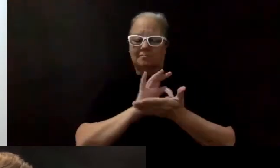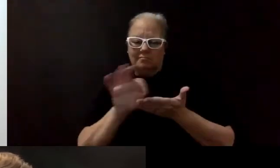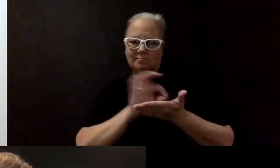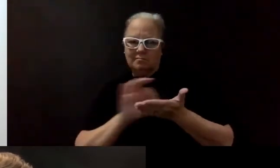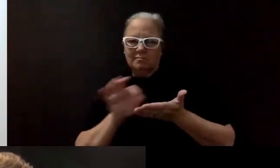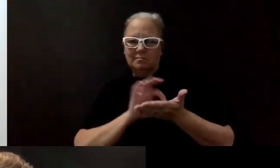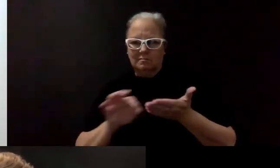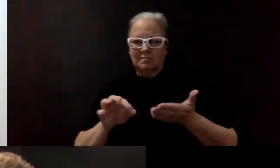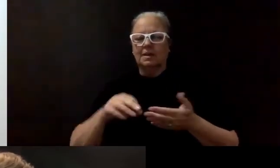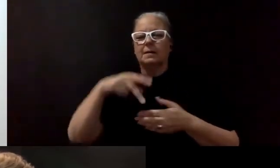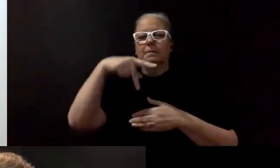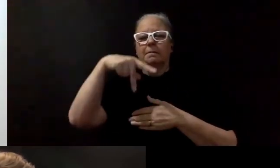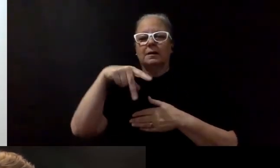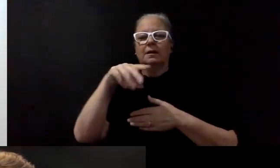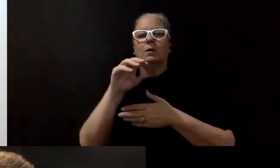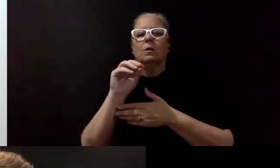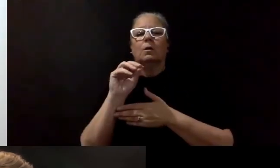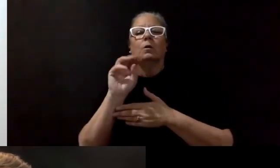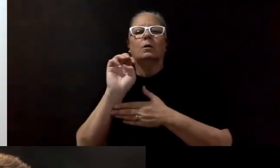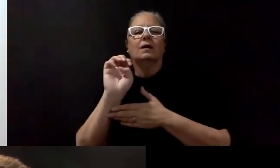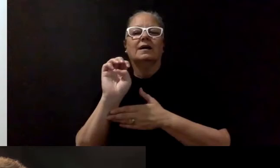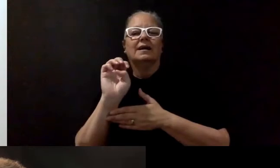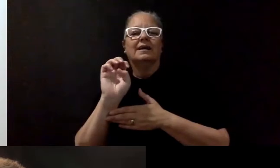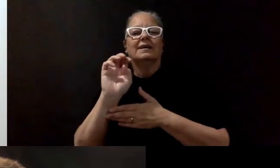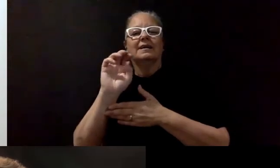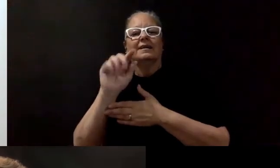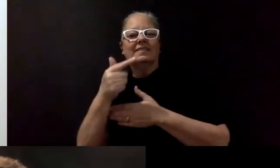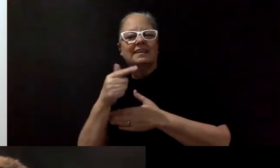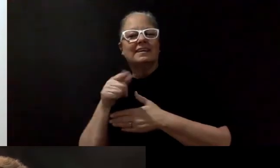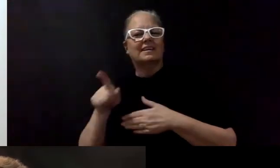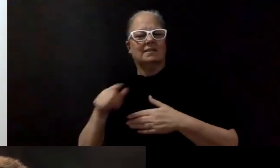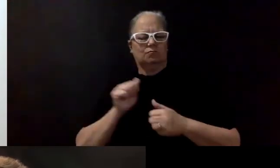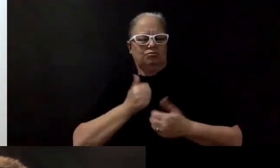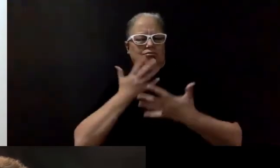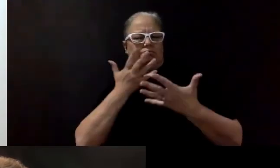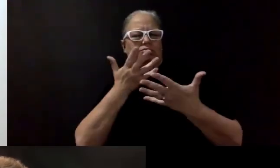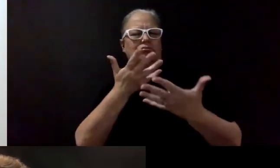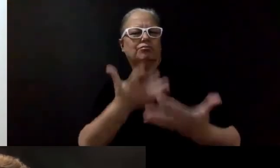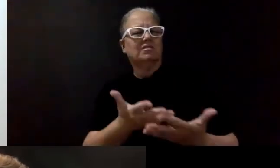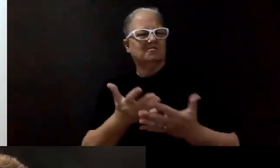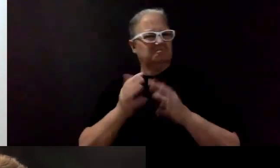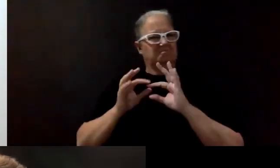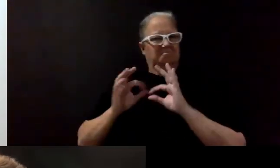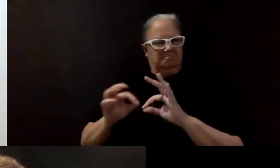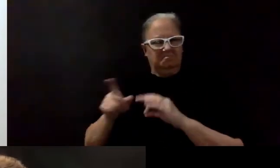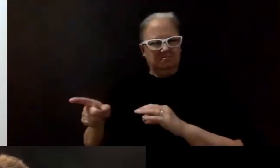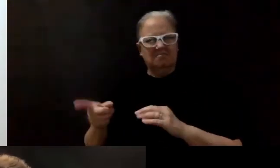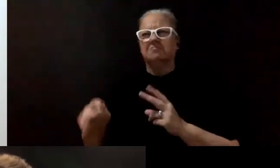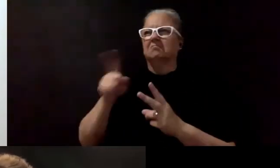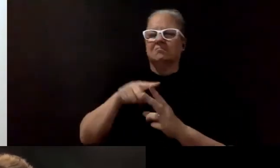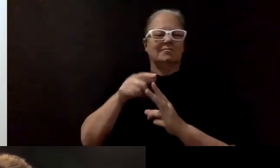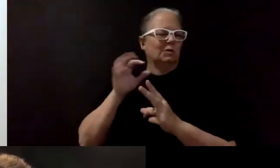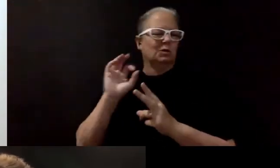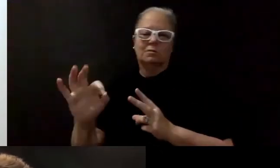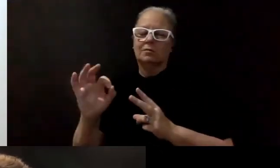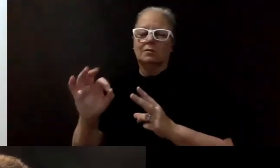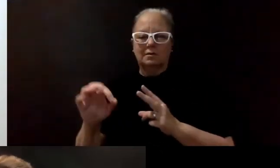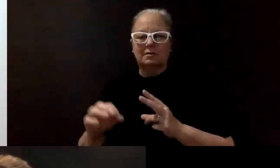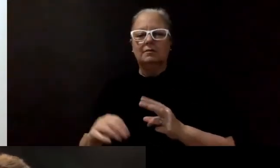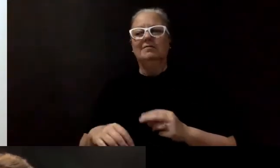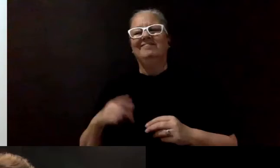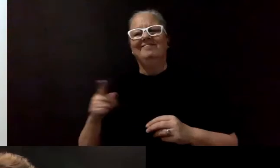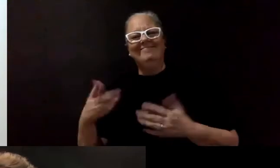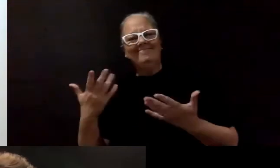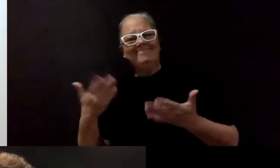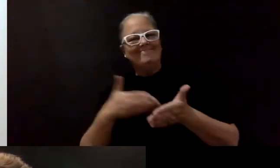And I think the other one was quite creative as well. And so it was really difficult for them. Similarly to me, I